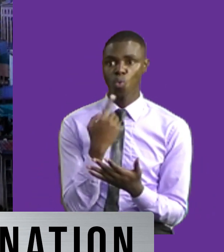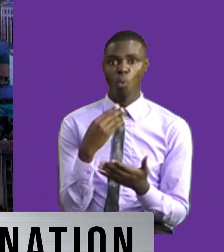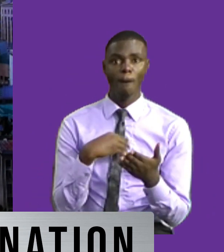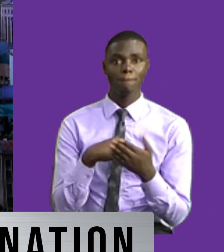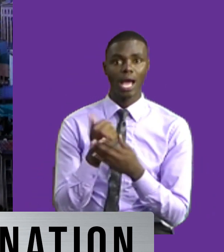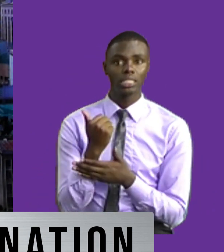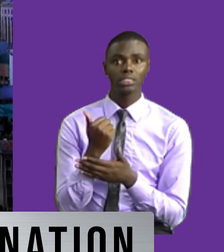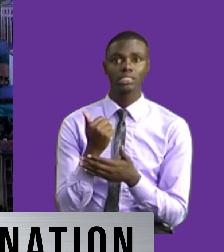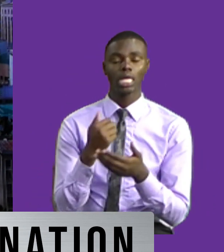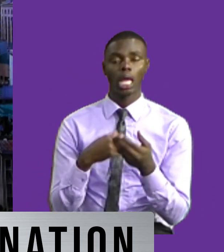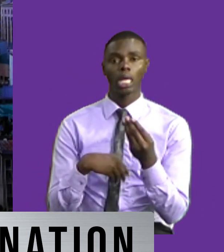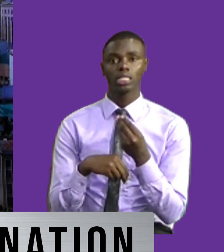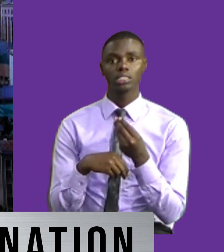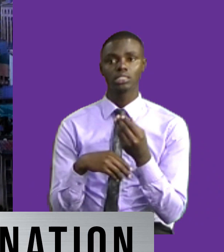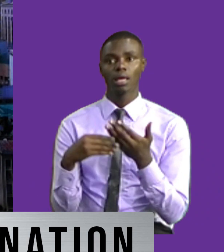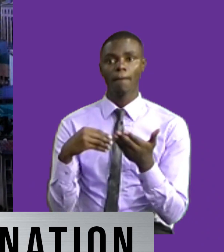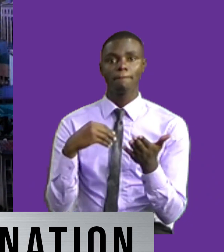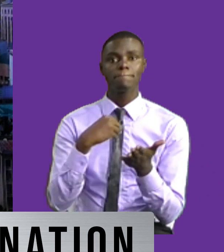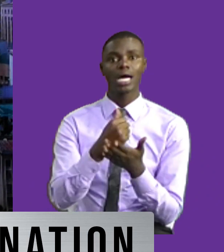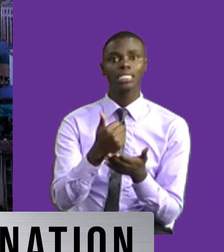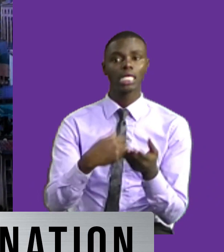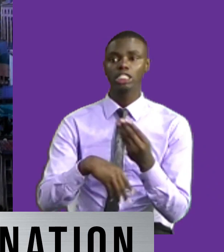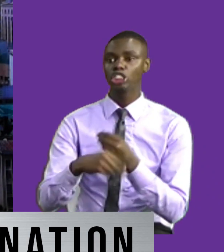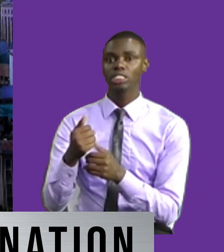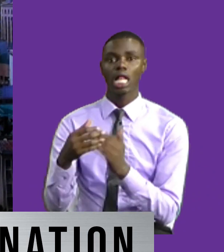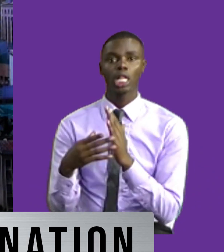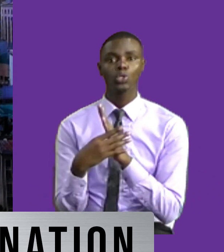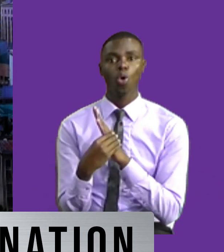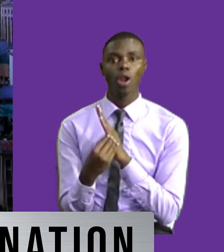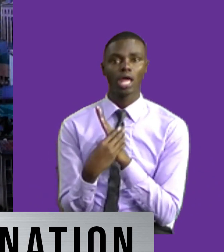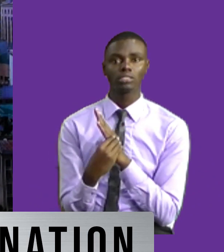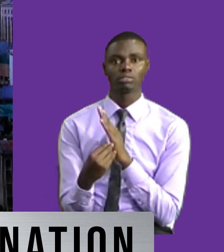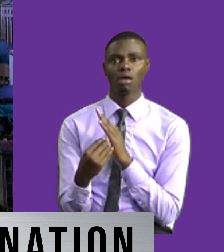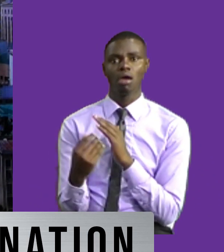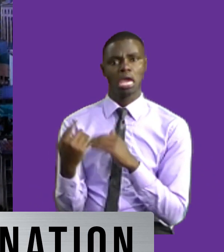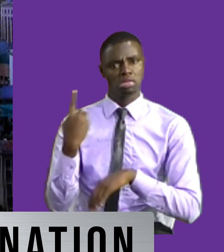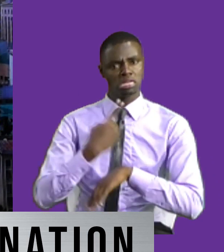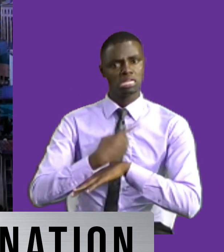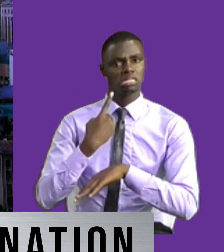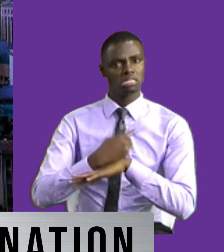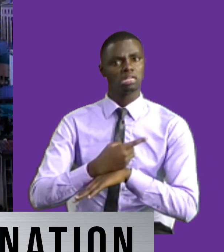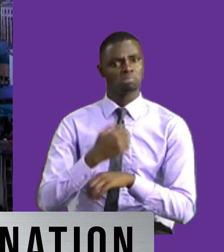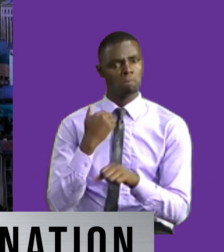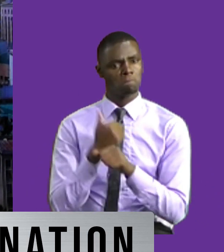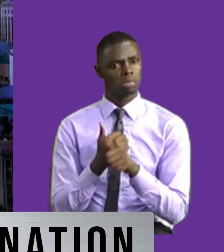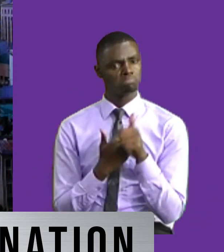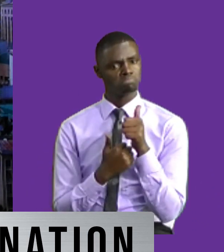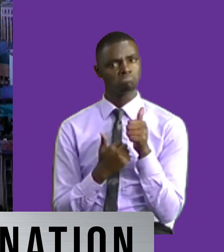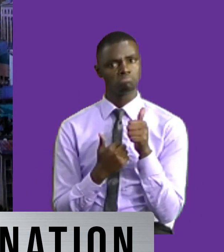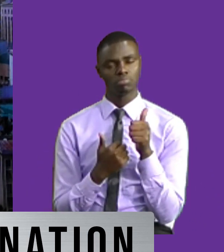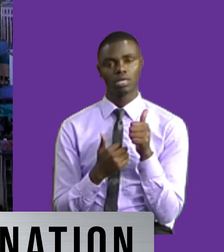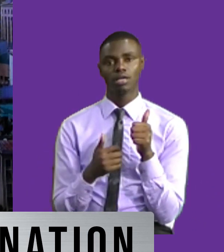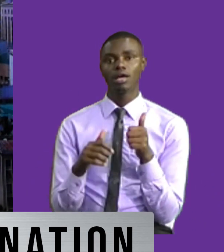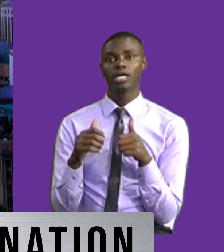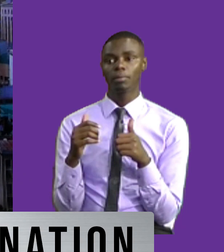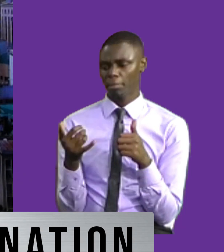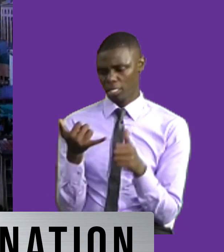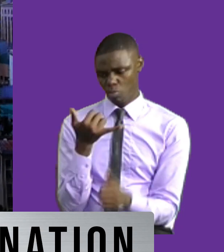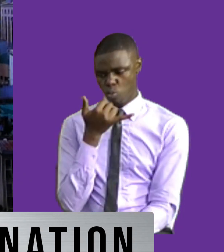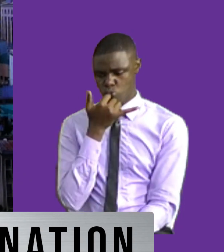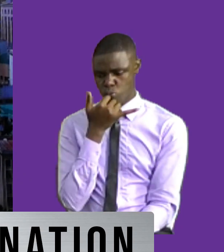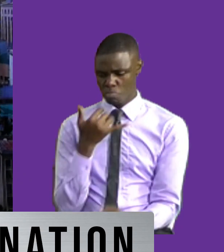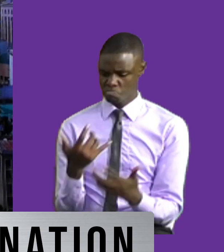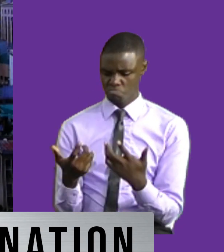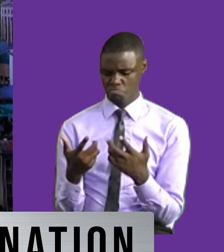buys and sells dollars, and this man makes a lot of money on a daily basis. But just on his phone, he has to sit around